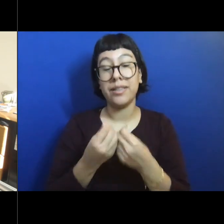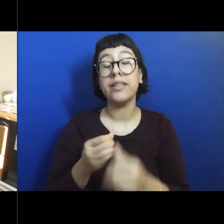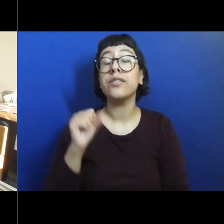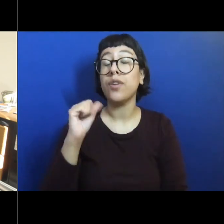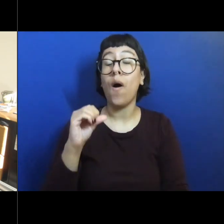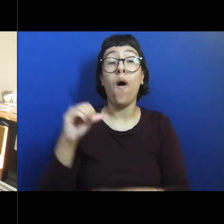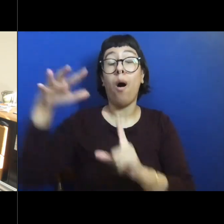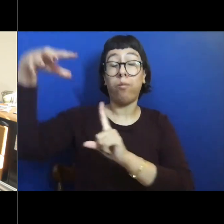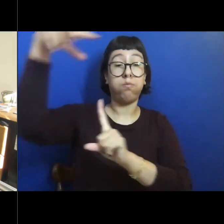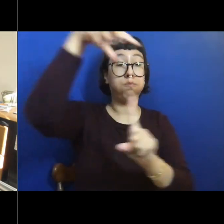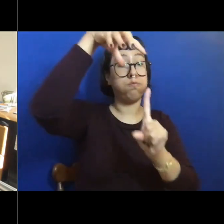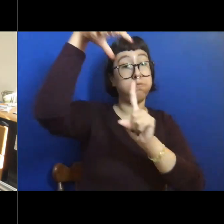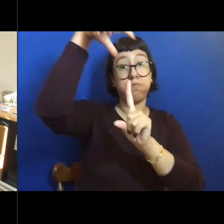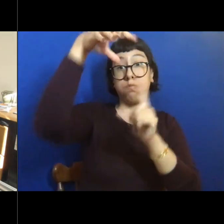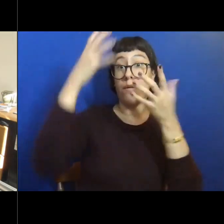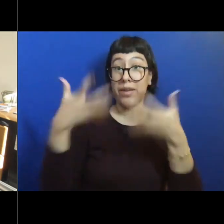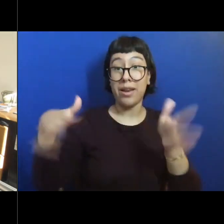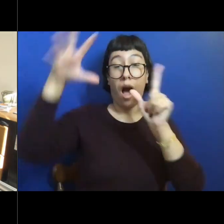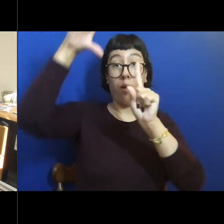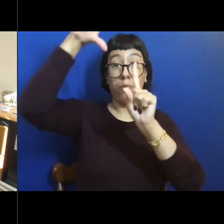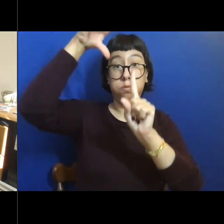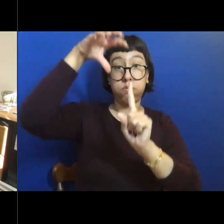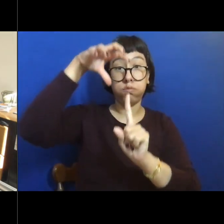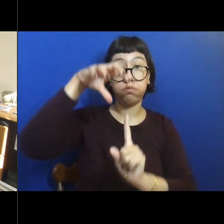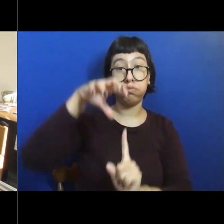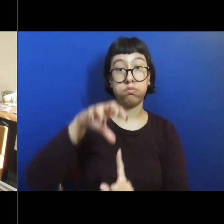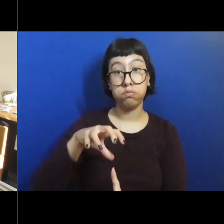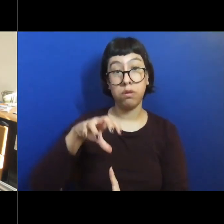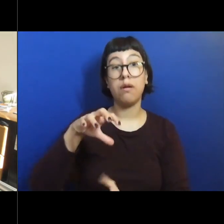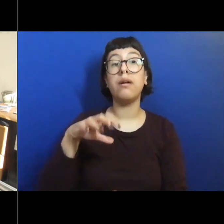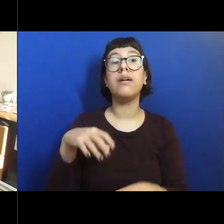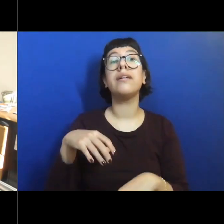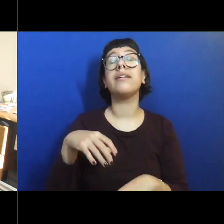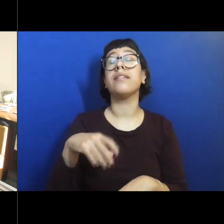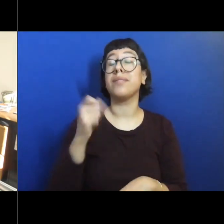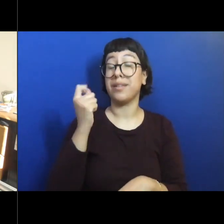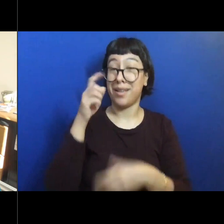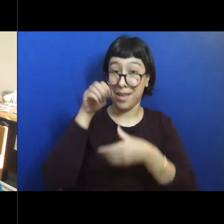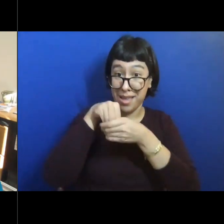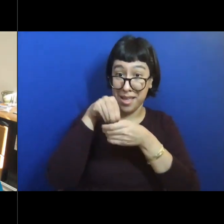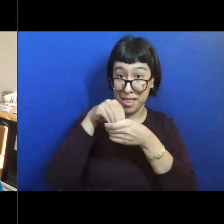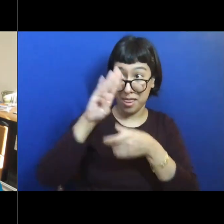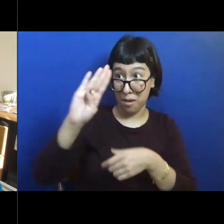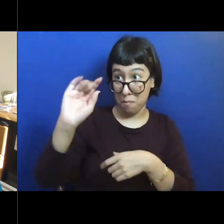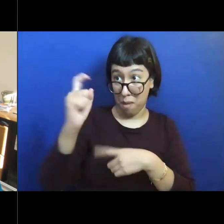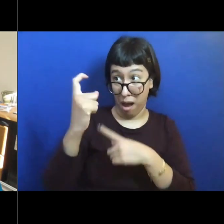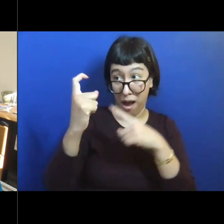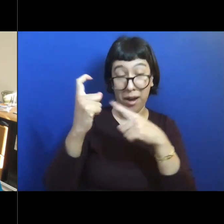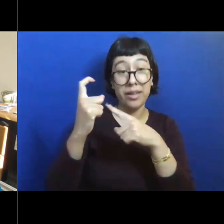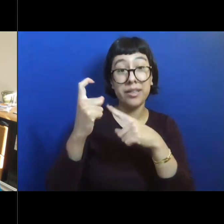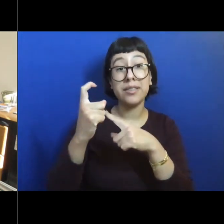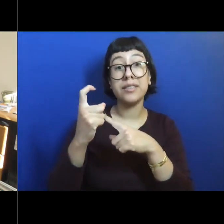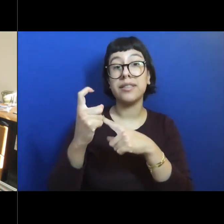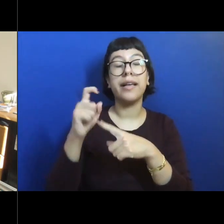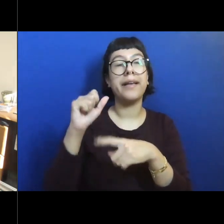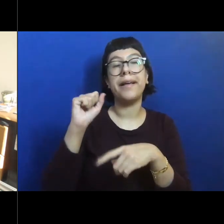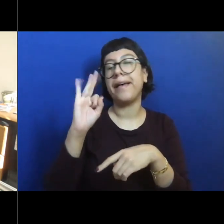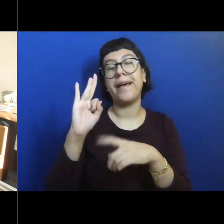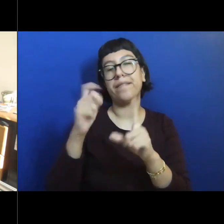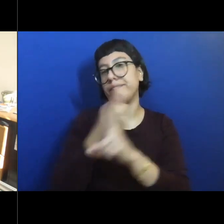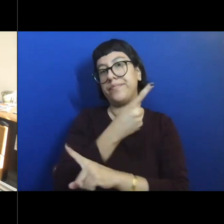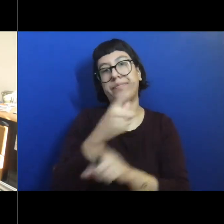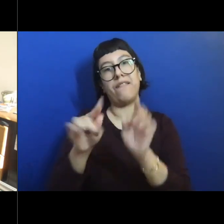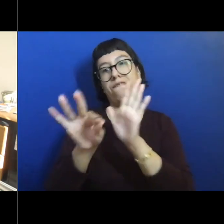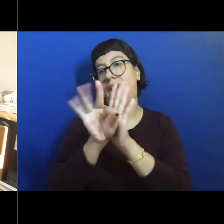Earth, inside the box with the weather balloon, if you find one and you say you find